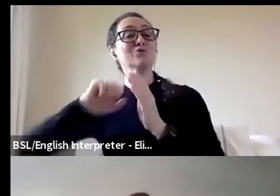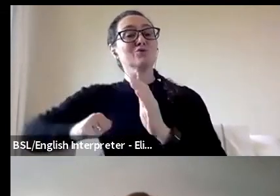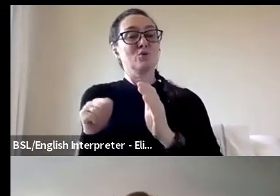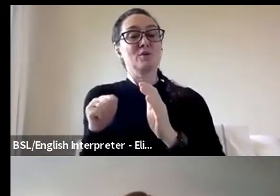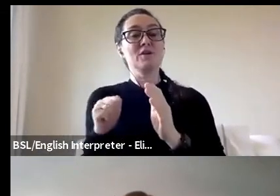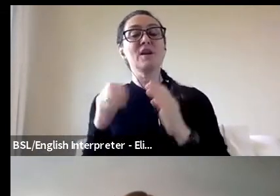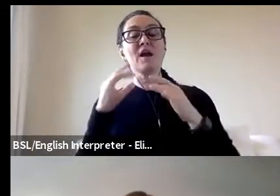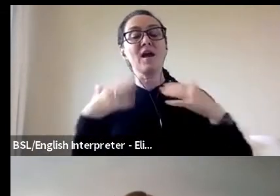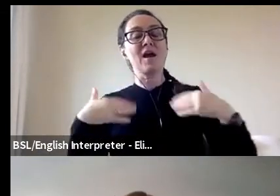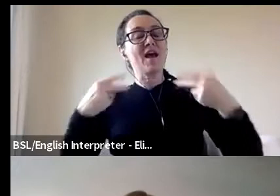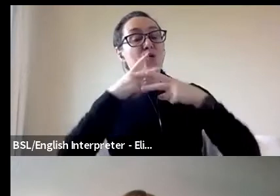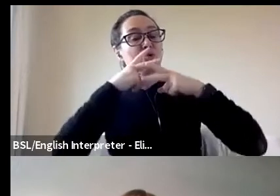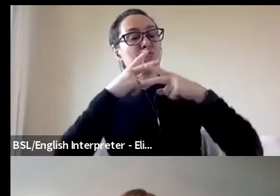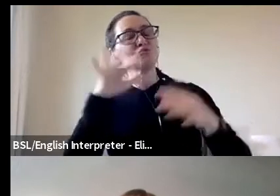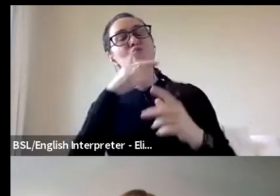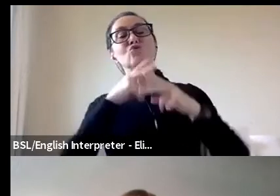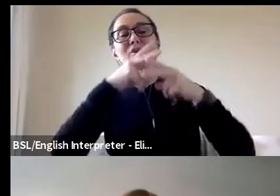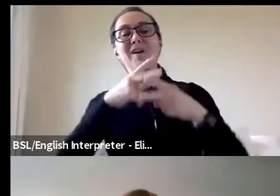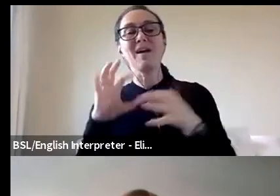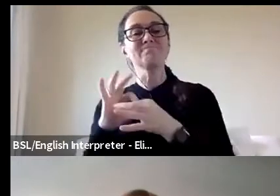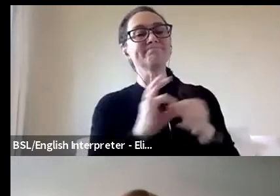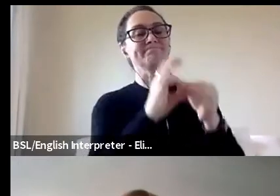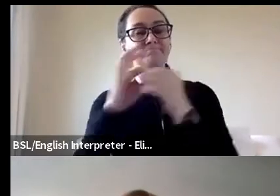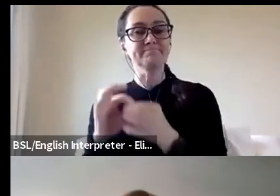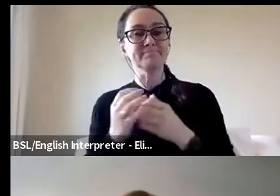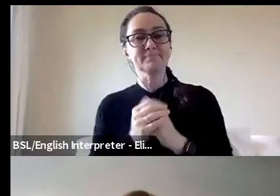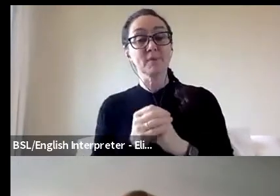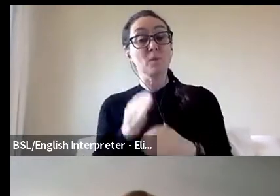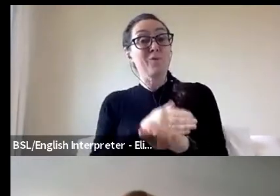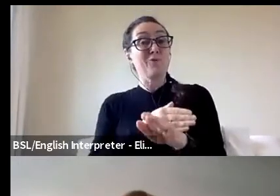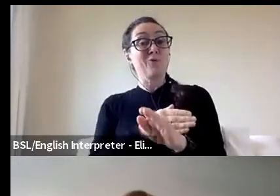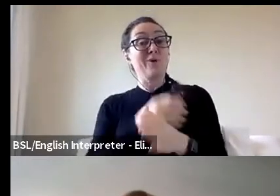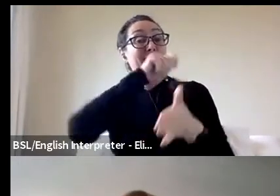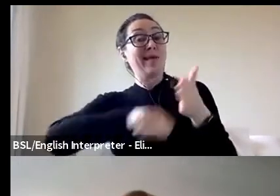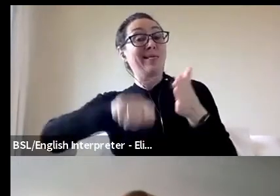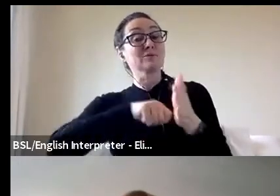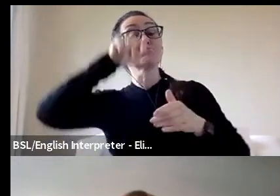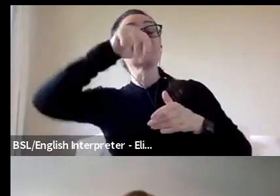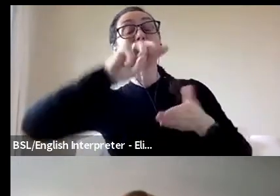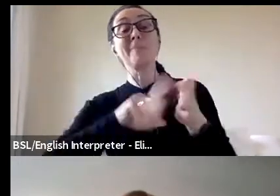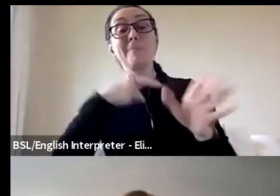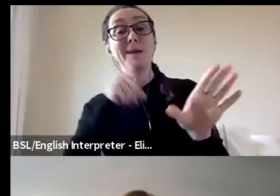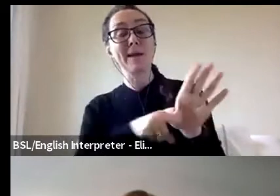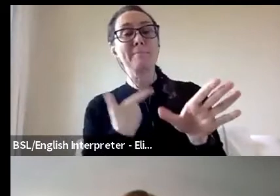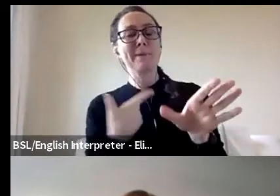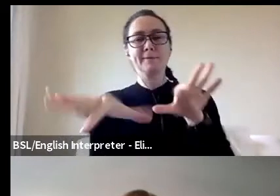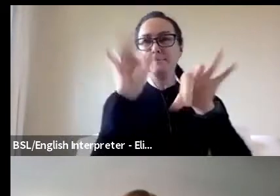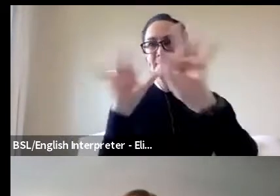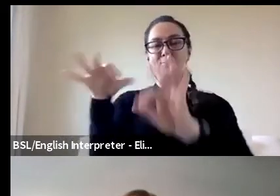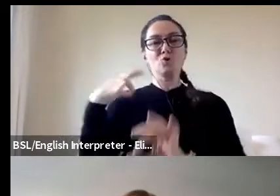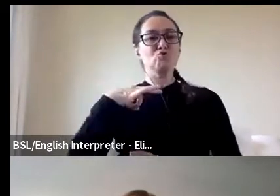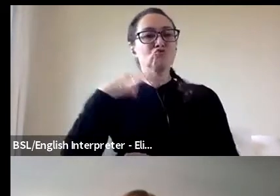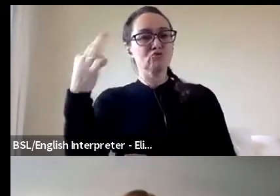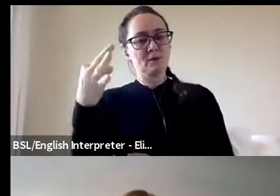Care Alliance Scotland. Ahead of this year's Scottish Parliament elections on the 6th of May, we have invited representatives from the